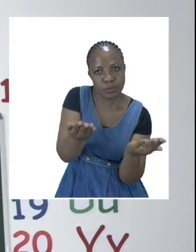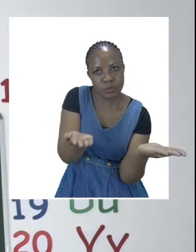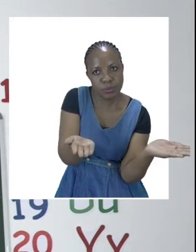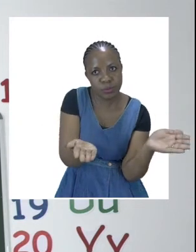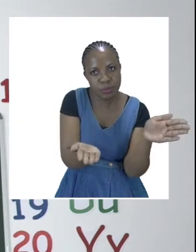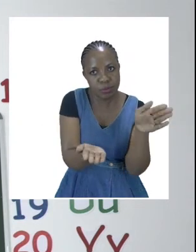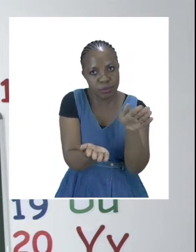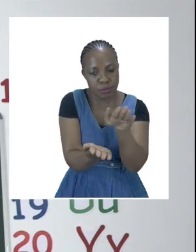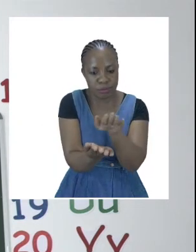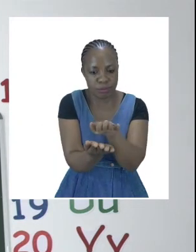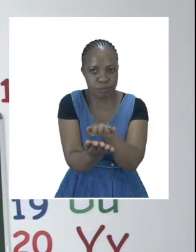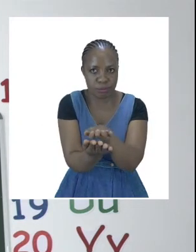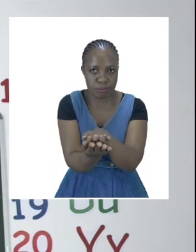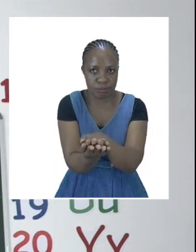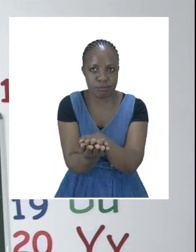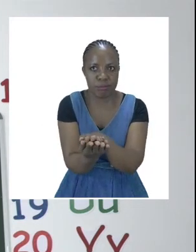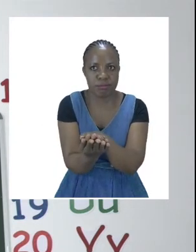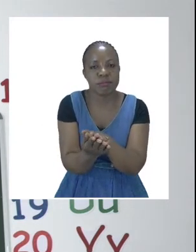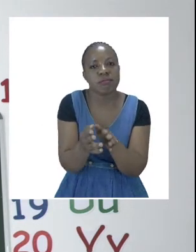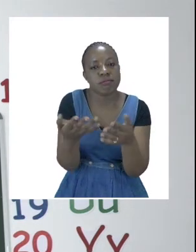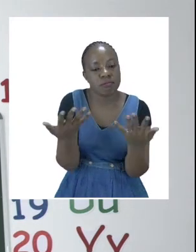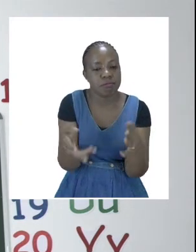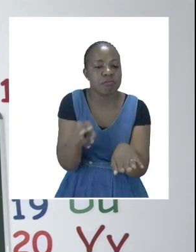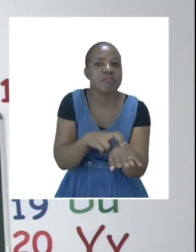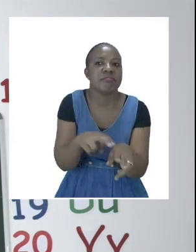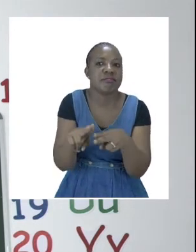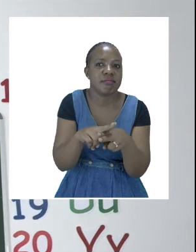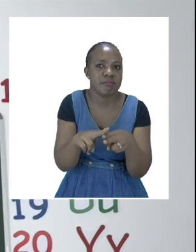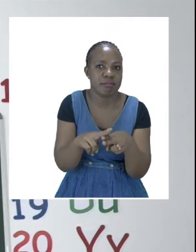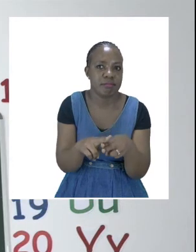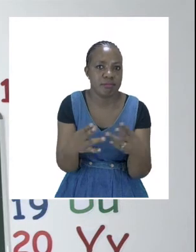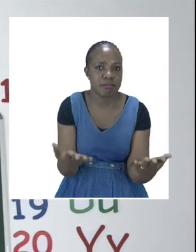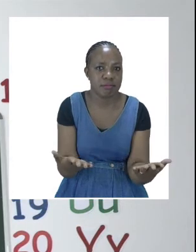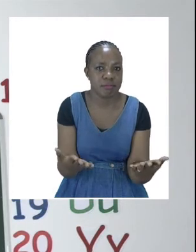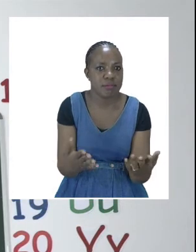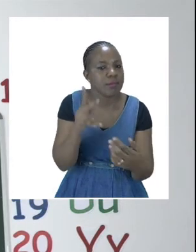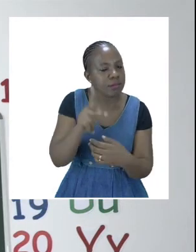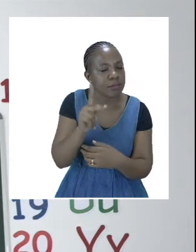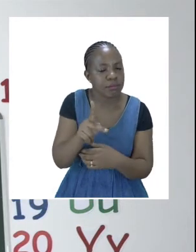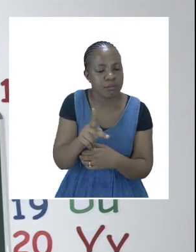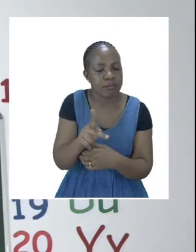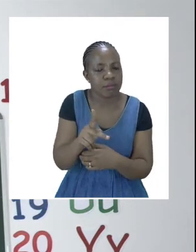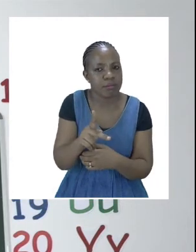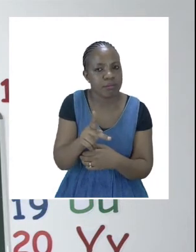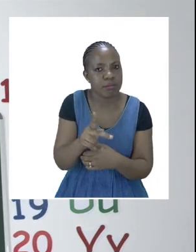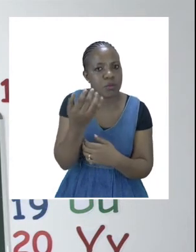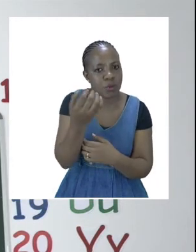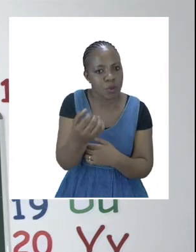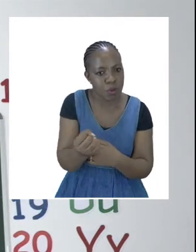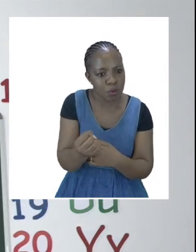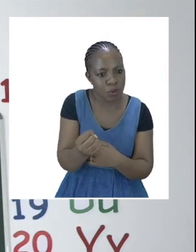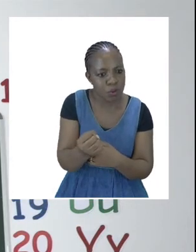it for ready to use. But there is more. We are also available on